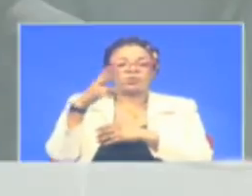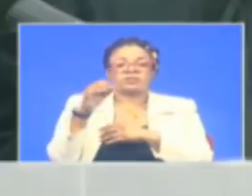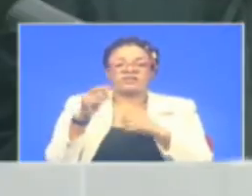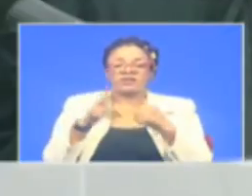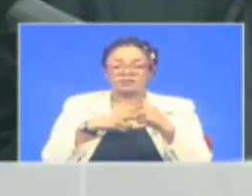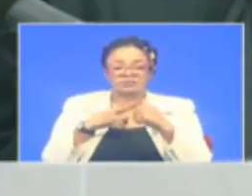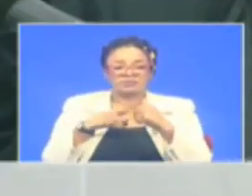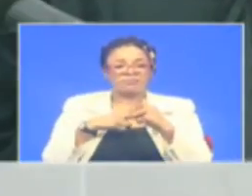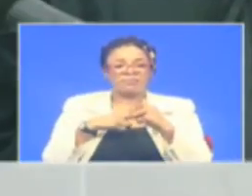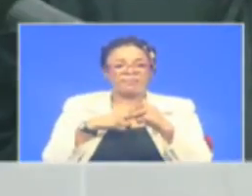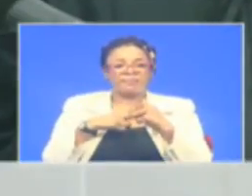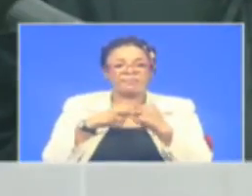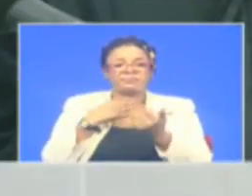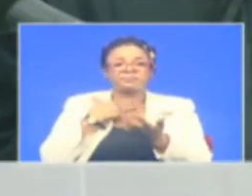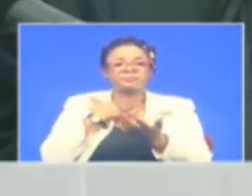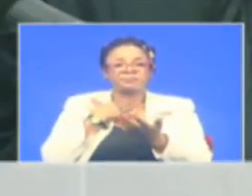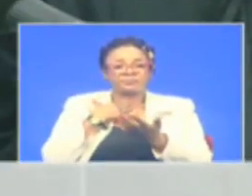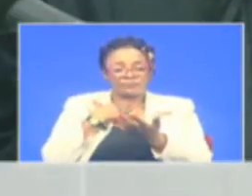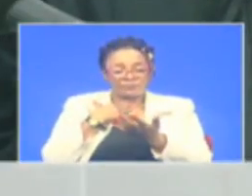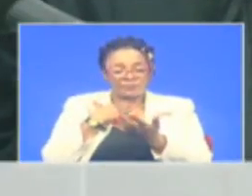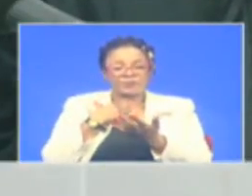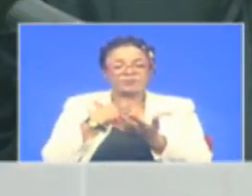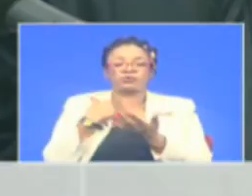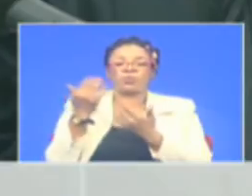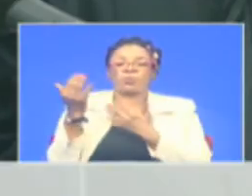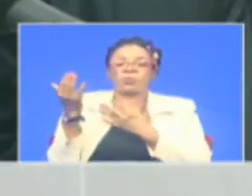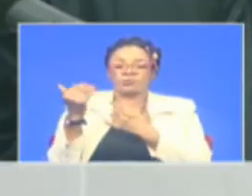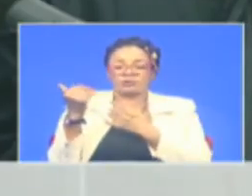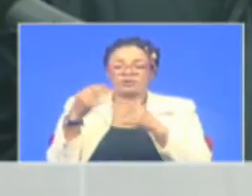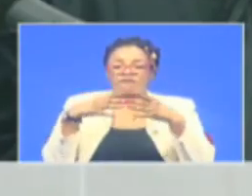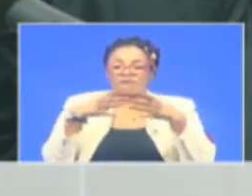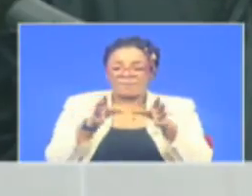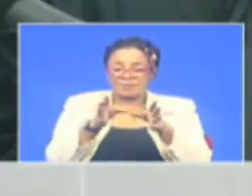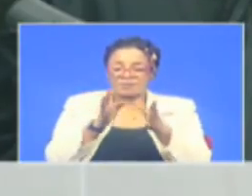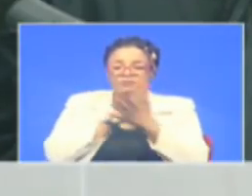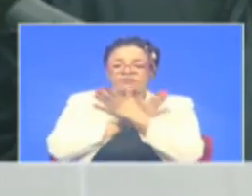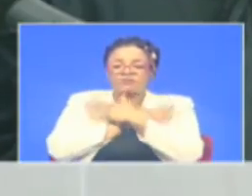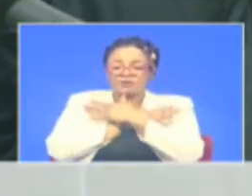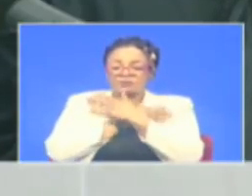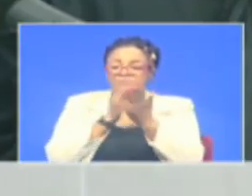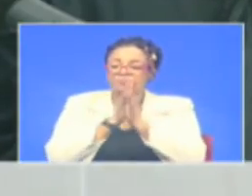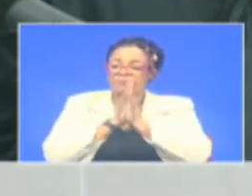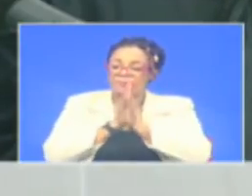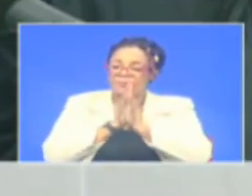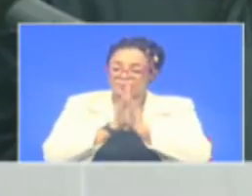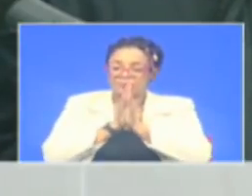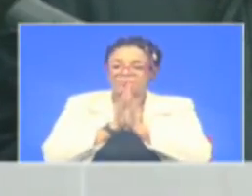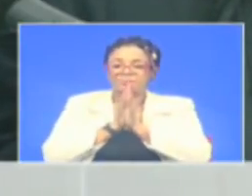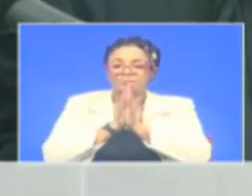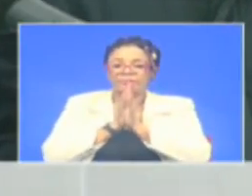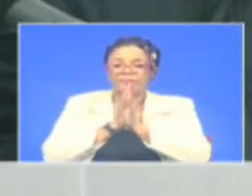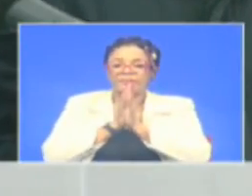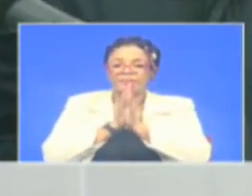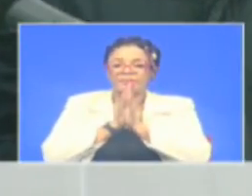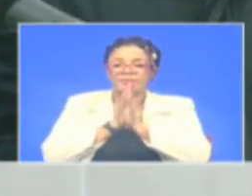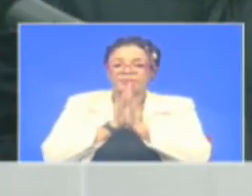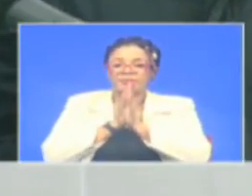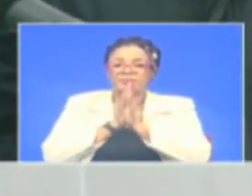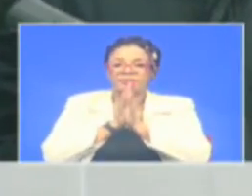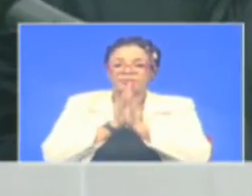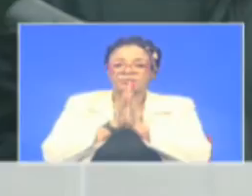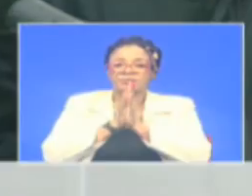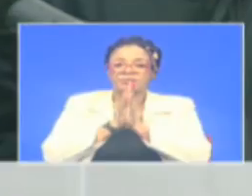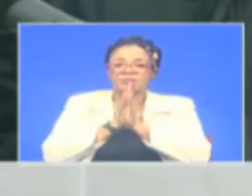2017. We want to wish the family and friends our prayers and thoughts, and